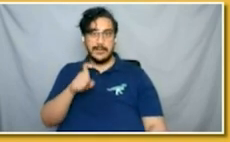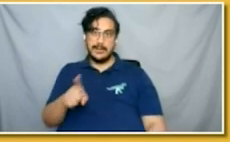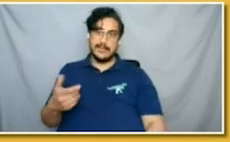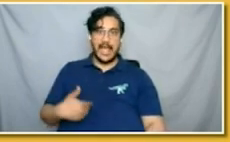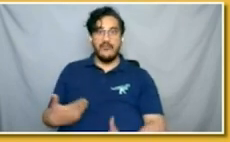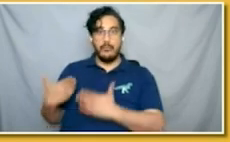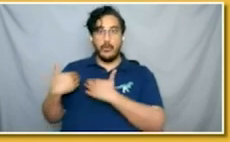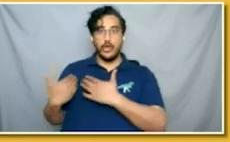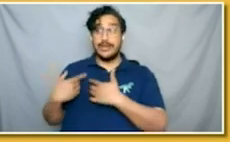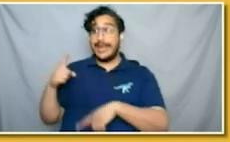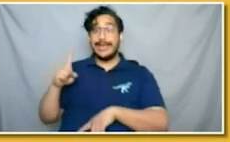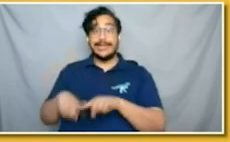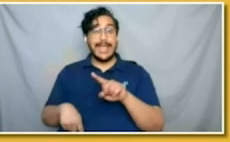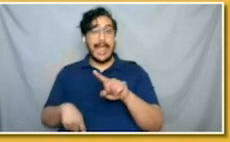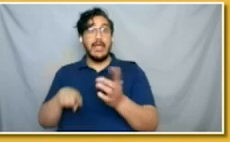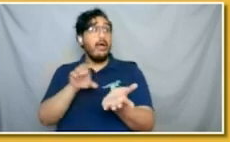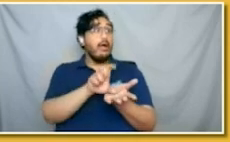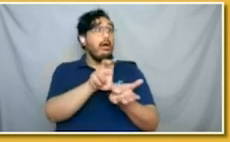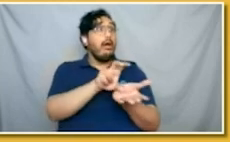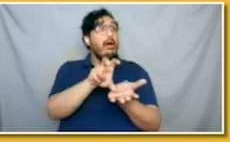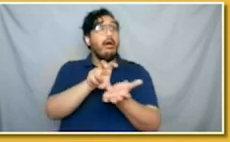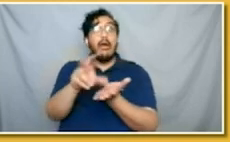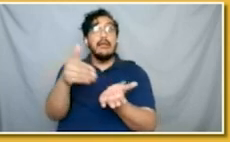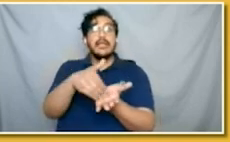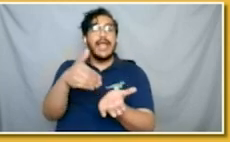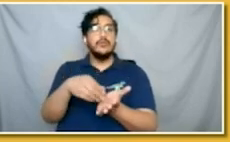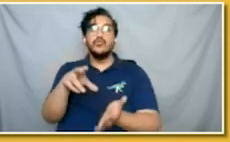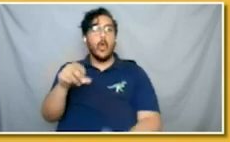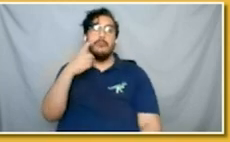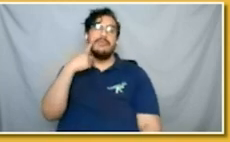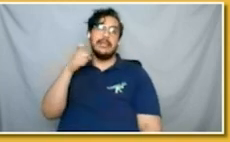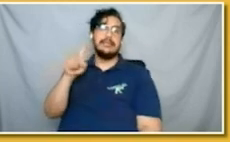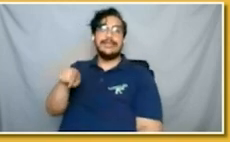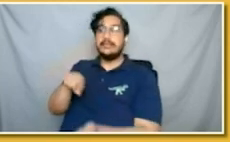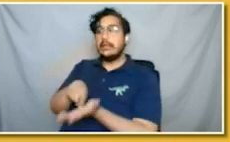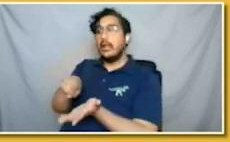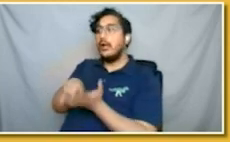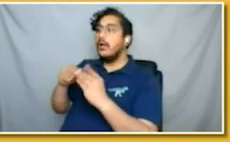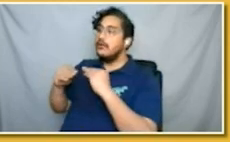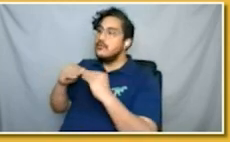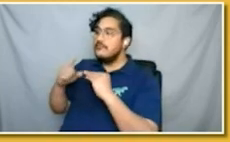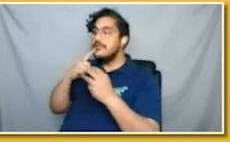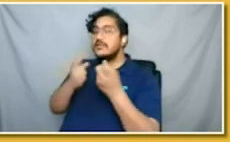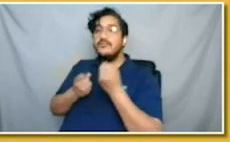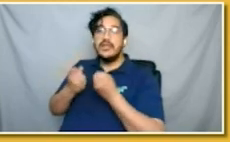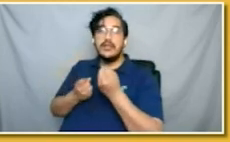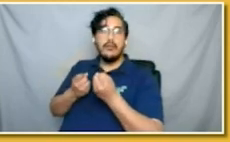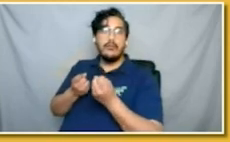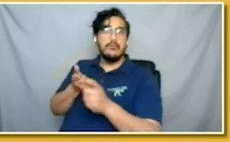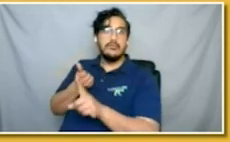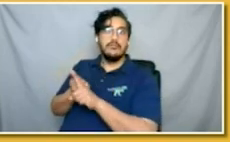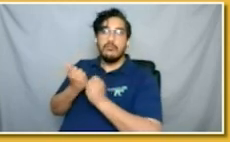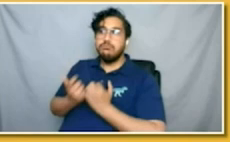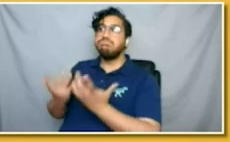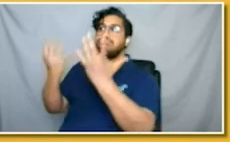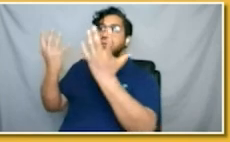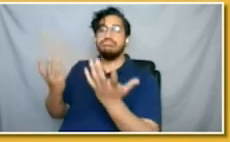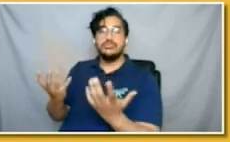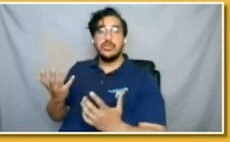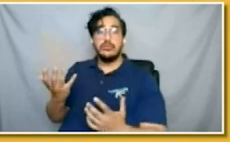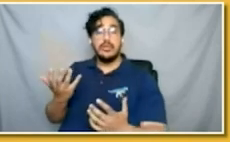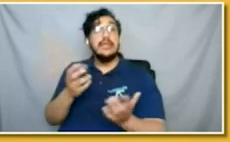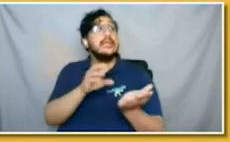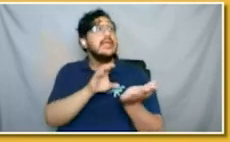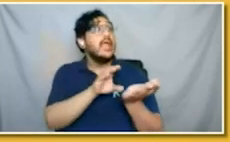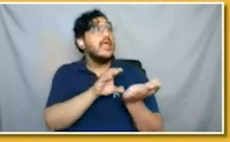know, vehicles that are catching fire. They can't, you know, they can't do all these capital investments that they should have been